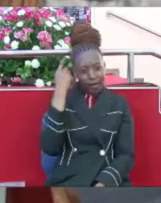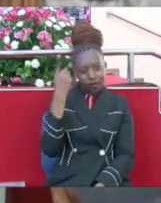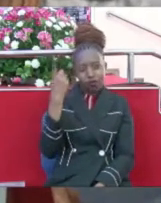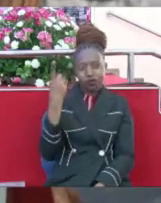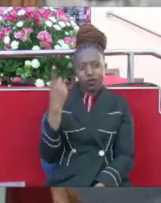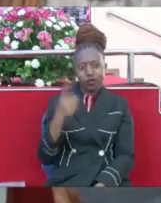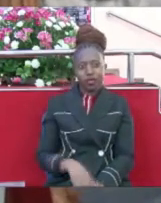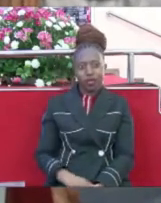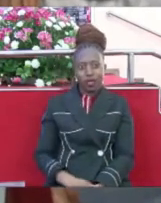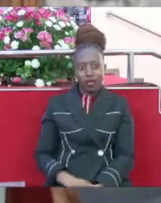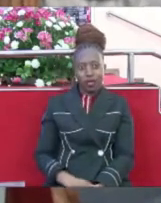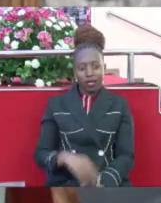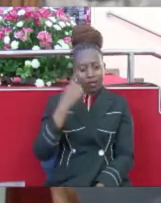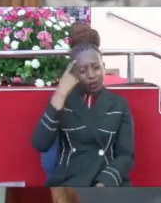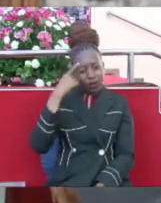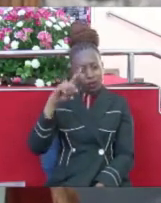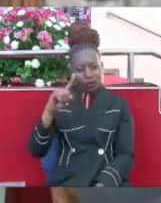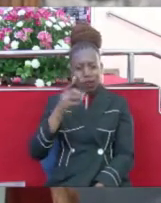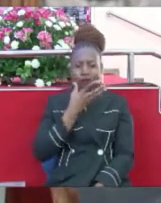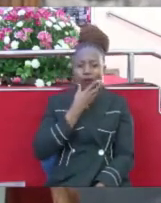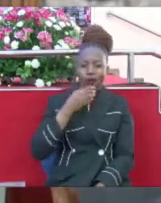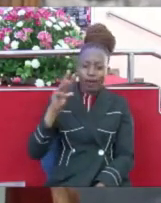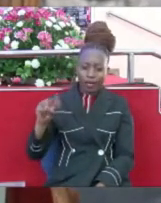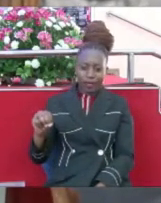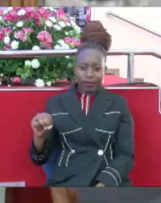him to take the place of Elijah as a prophet,